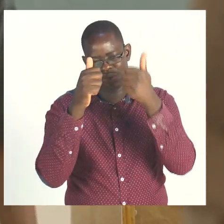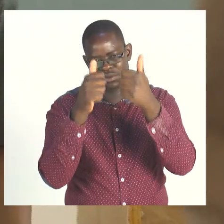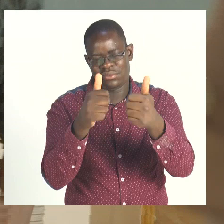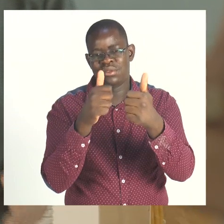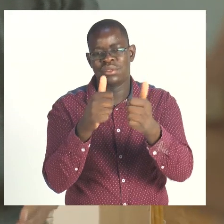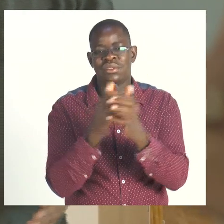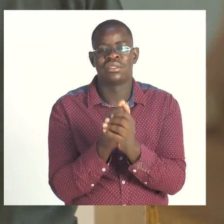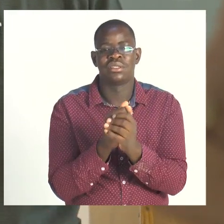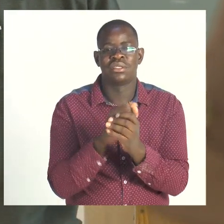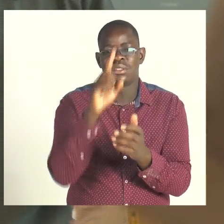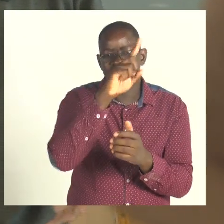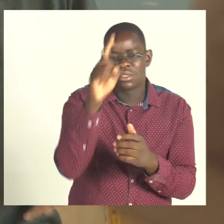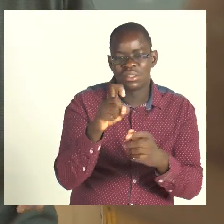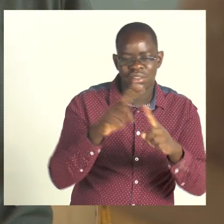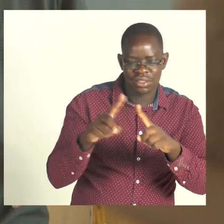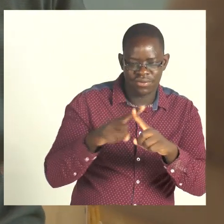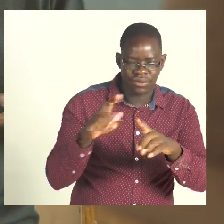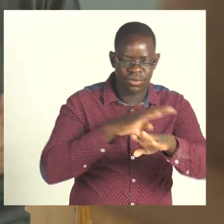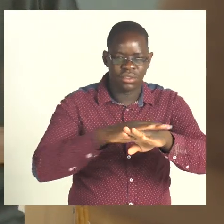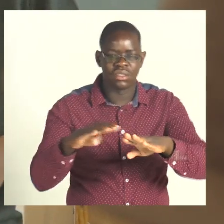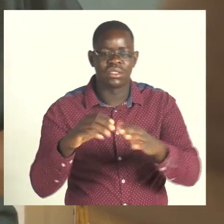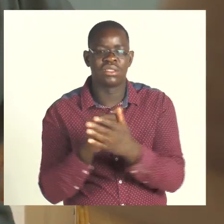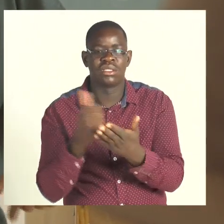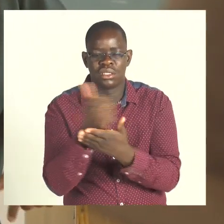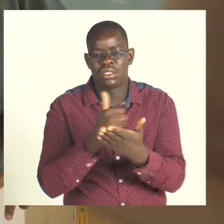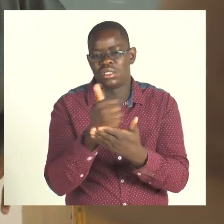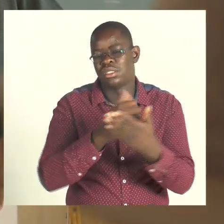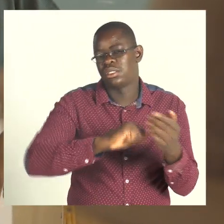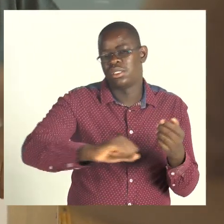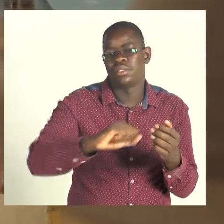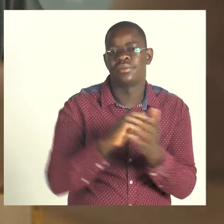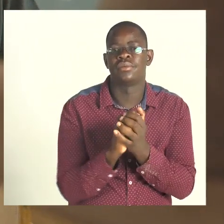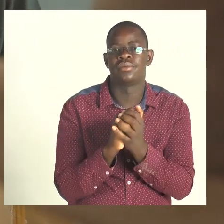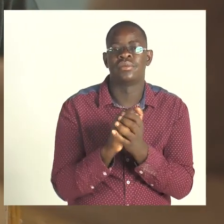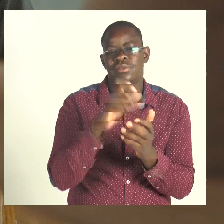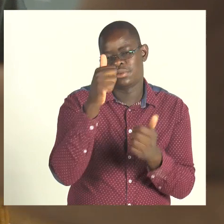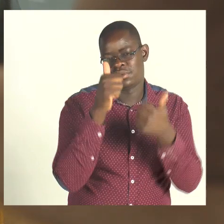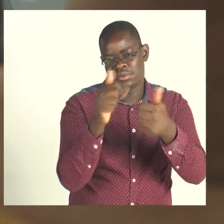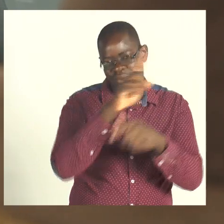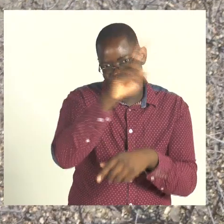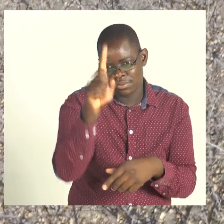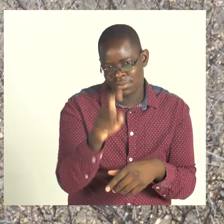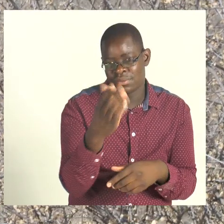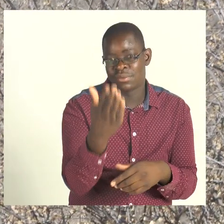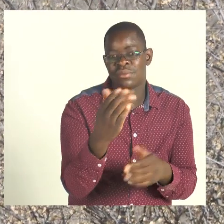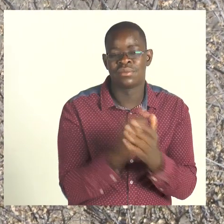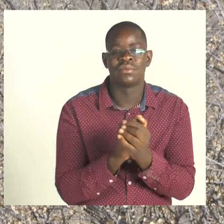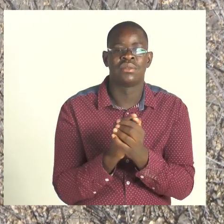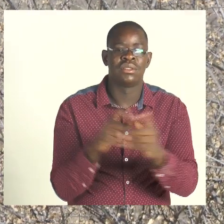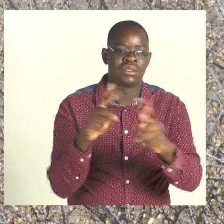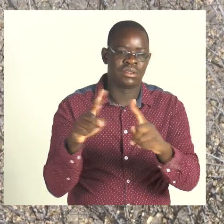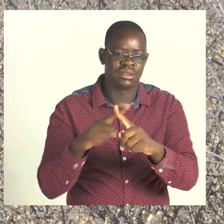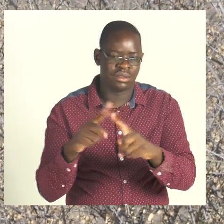The lady was asking about different techniques of land reclamation, and that's a good question. There are different ways